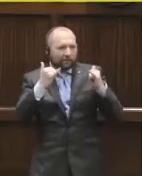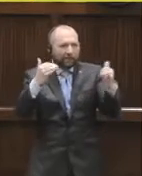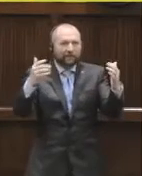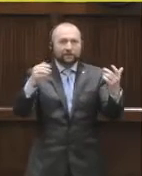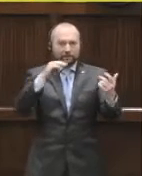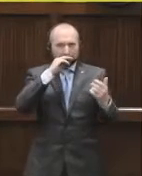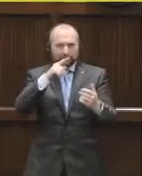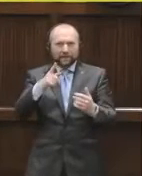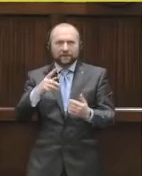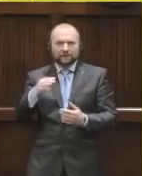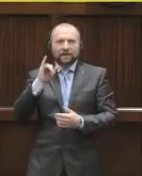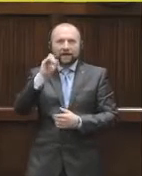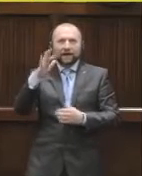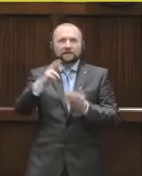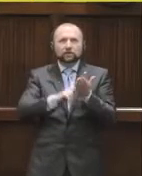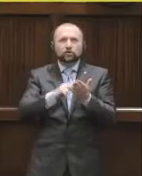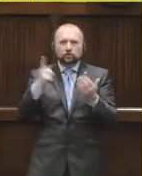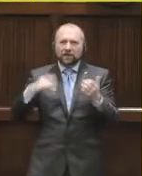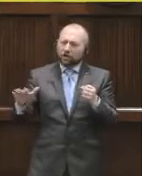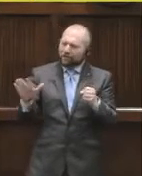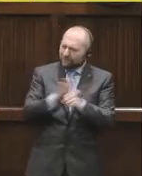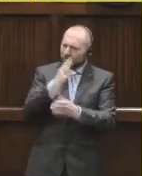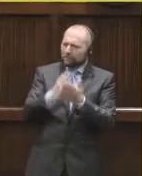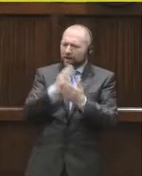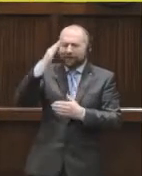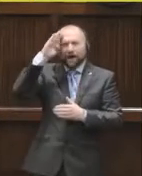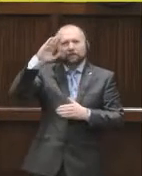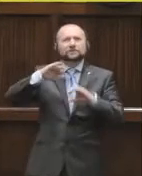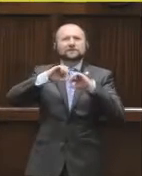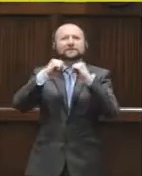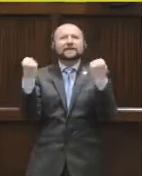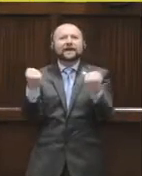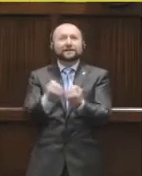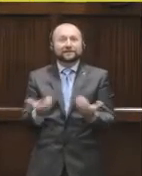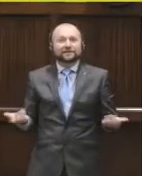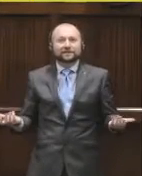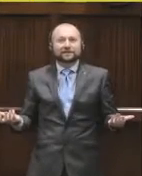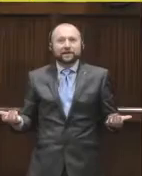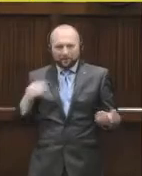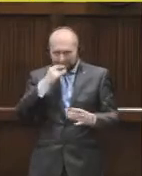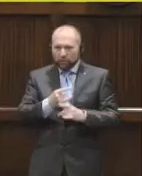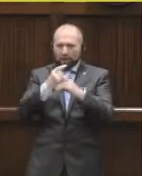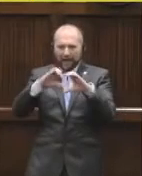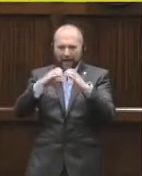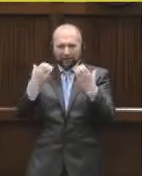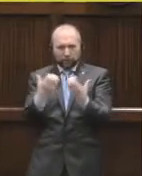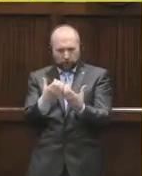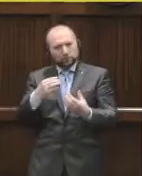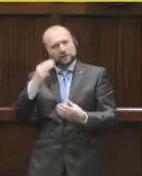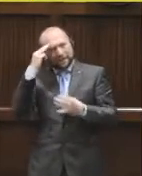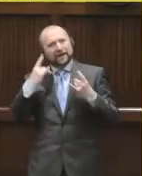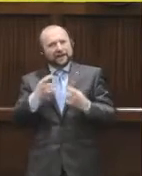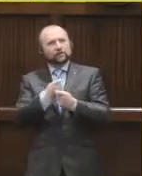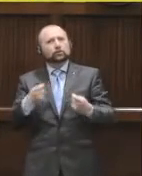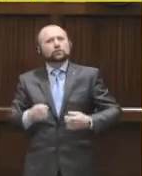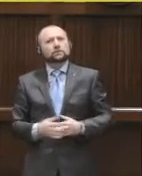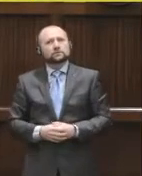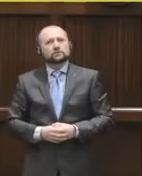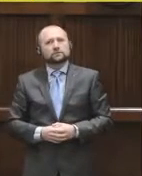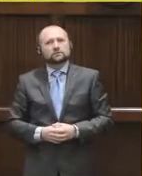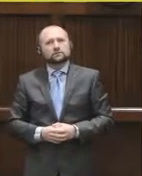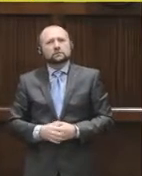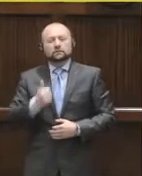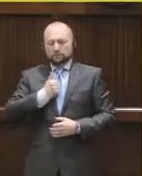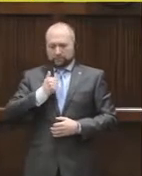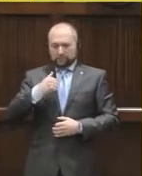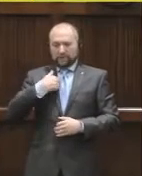to be a full, unencumbered part of Irish society, which will no doubt help the community with their mental health as well. In my own county